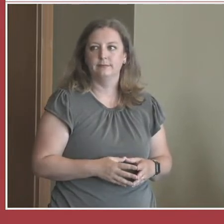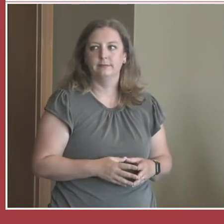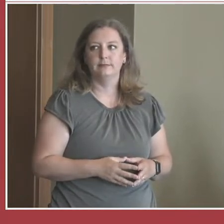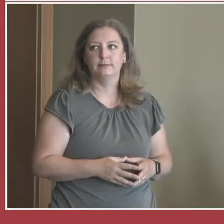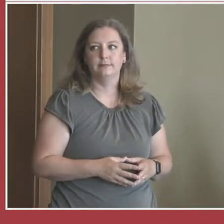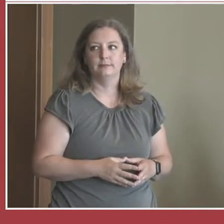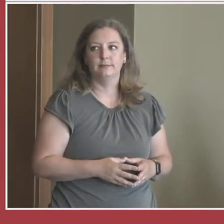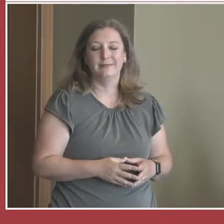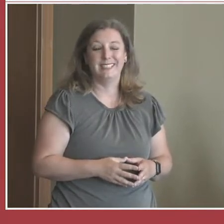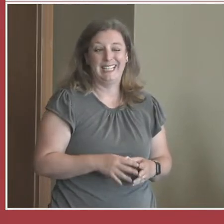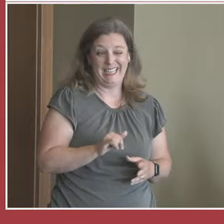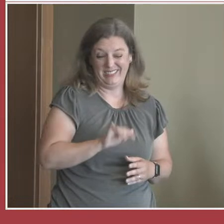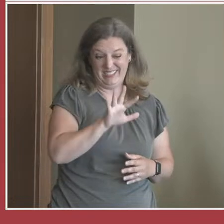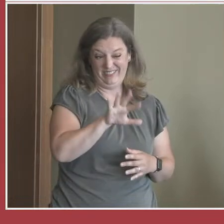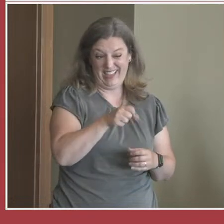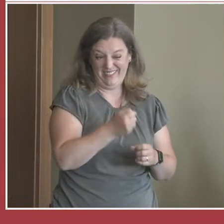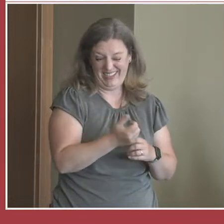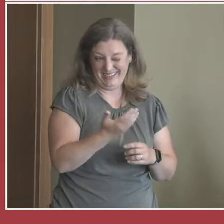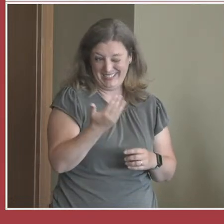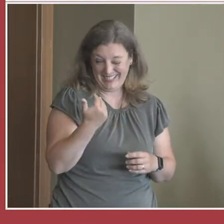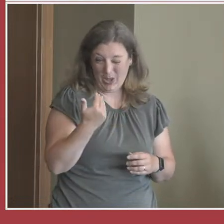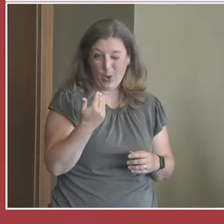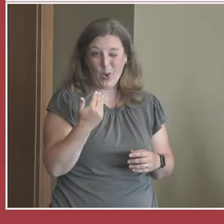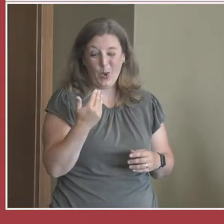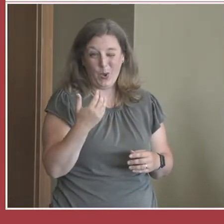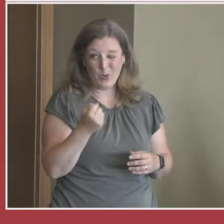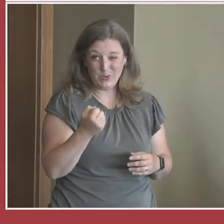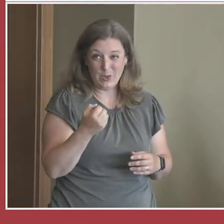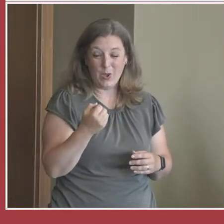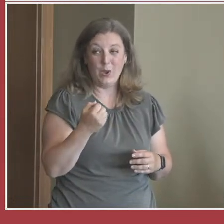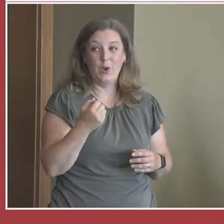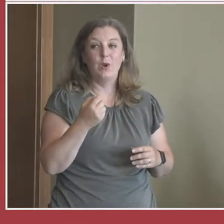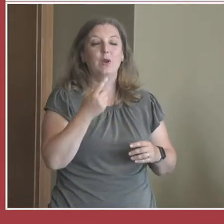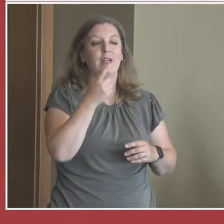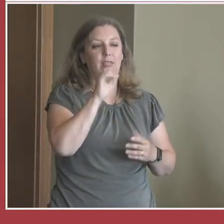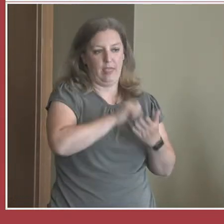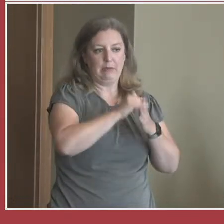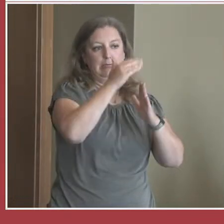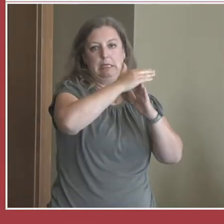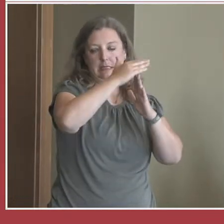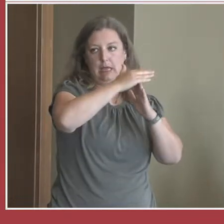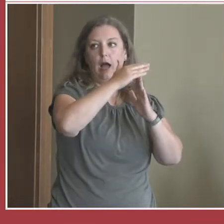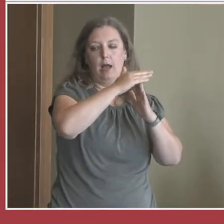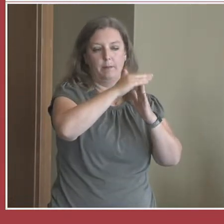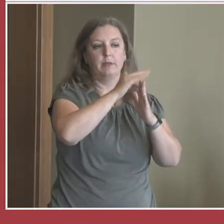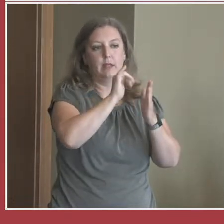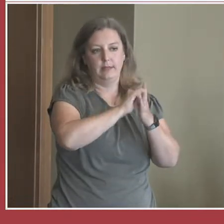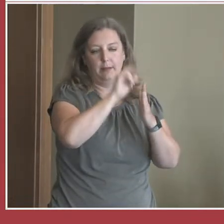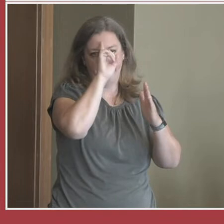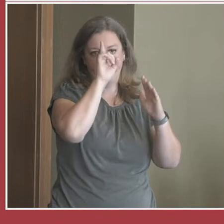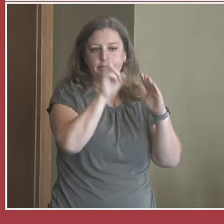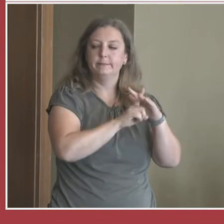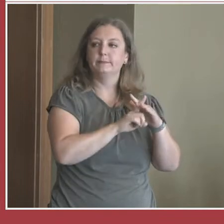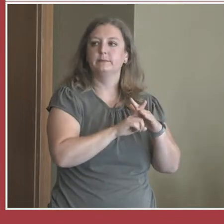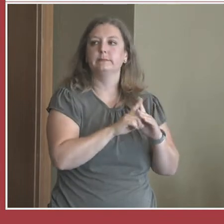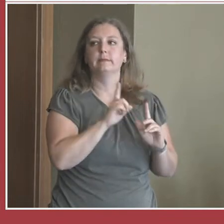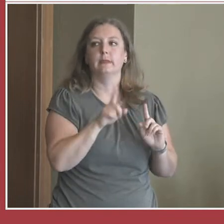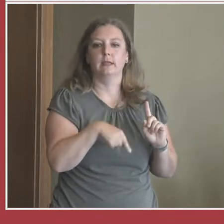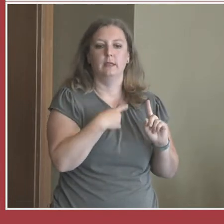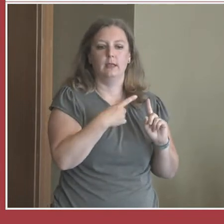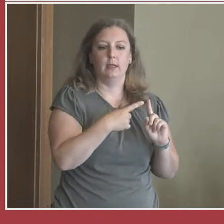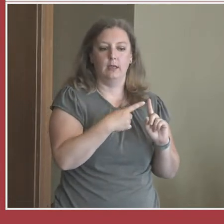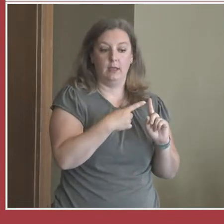Unfortunately, it's like 5 years ago, so I'm not sure what they all are, but these were the top ones that definitely came to mind. When we do